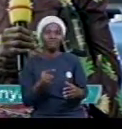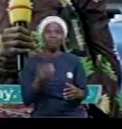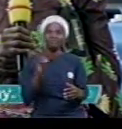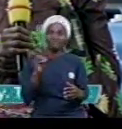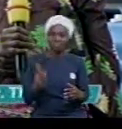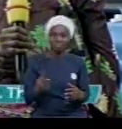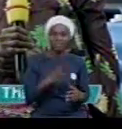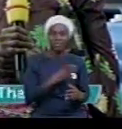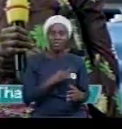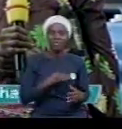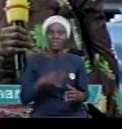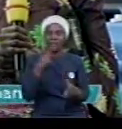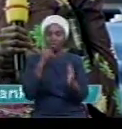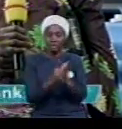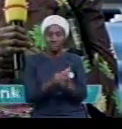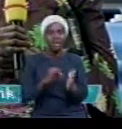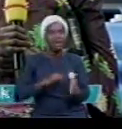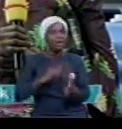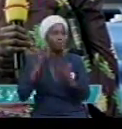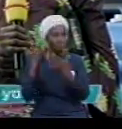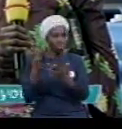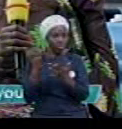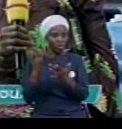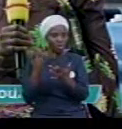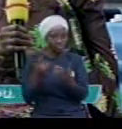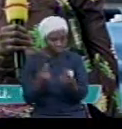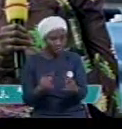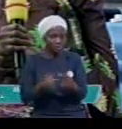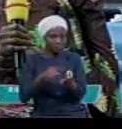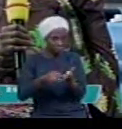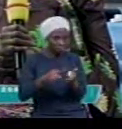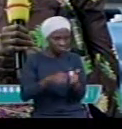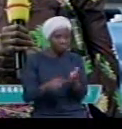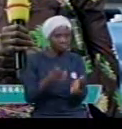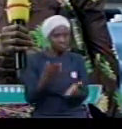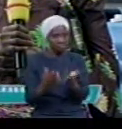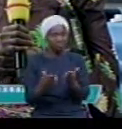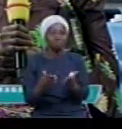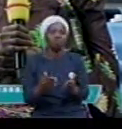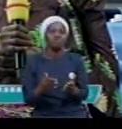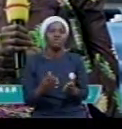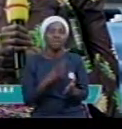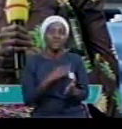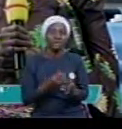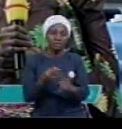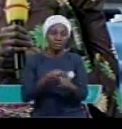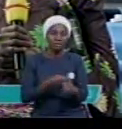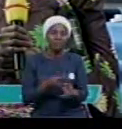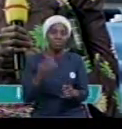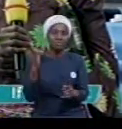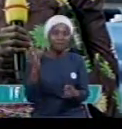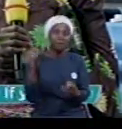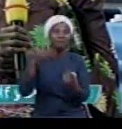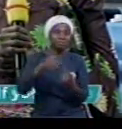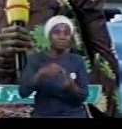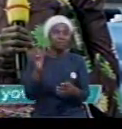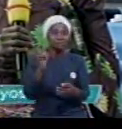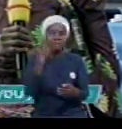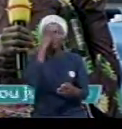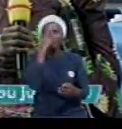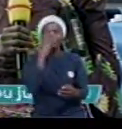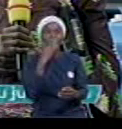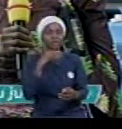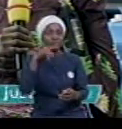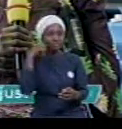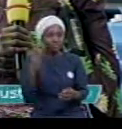will not testify today. I will still observe it. From Friday stroke Saturday again, she slept. Then on the